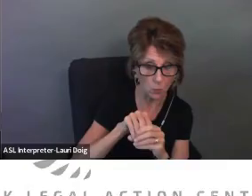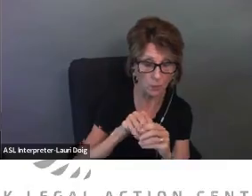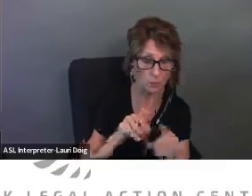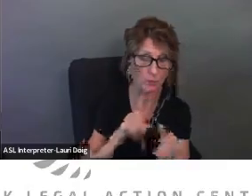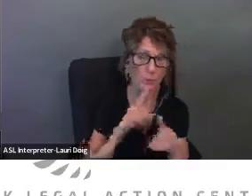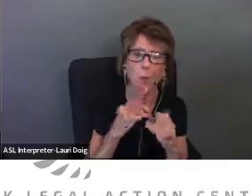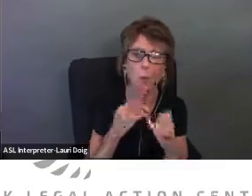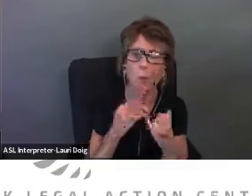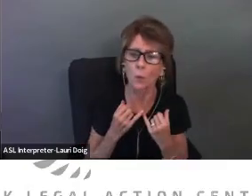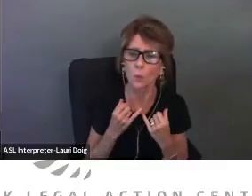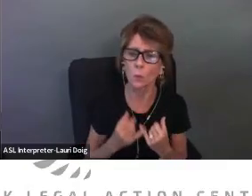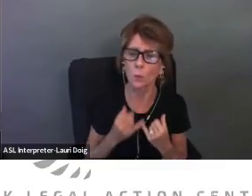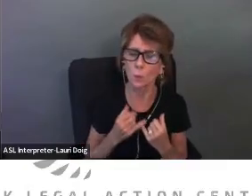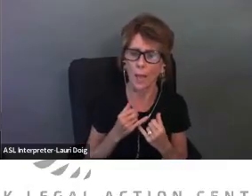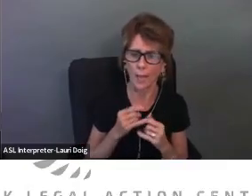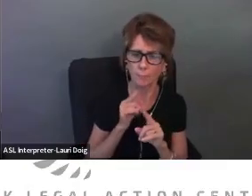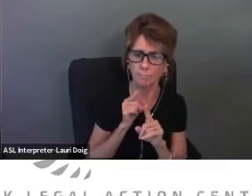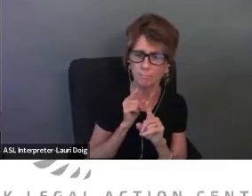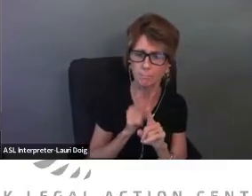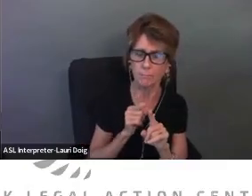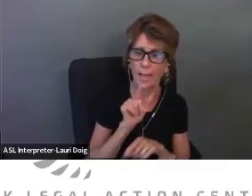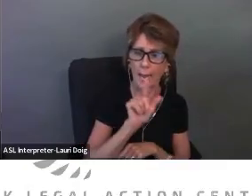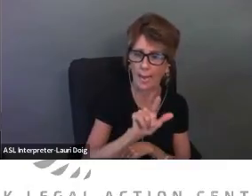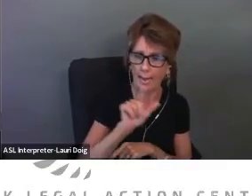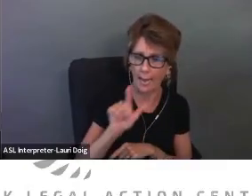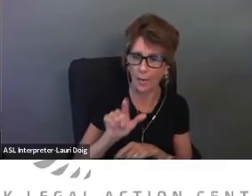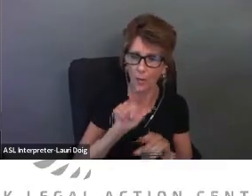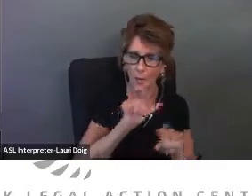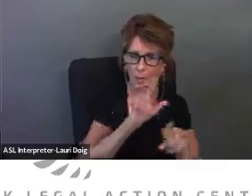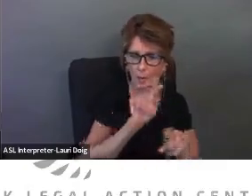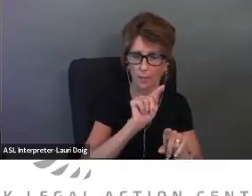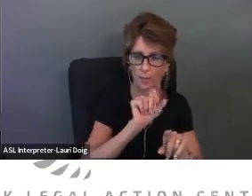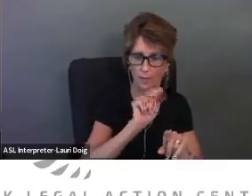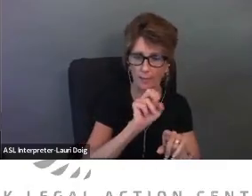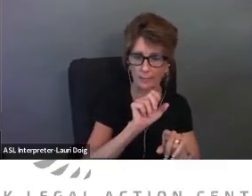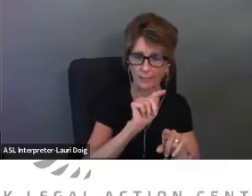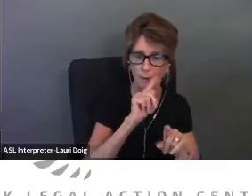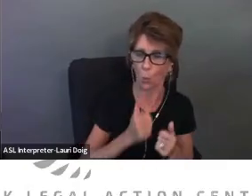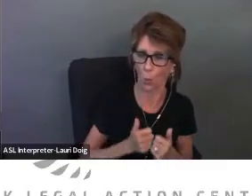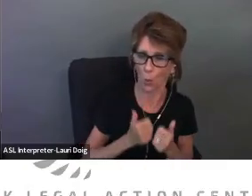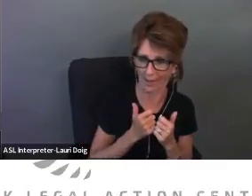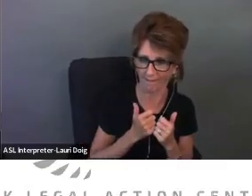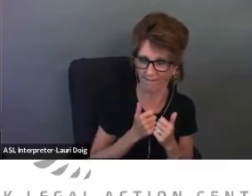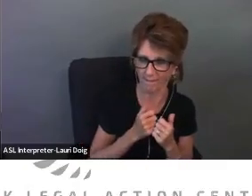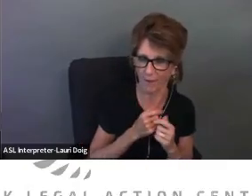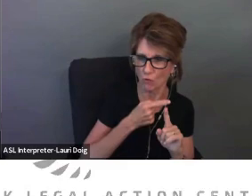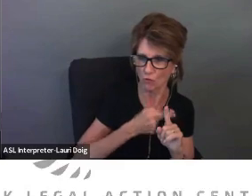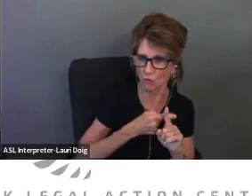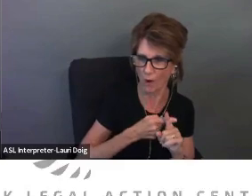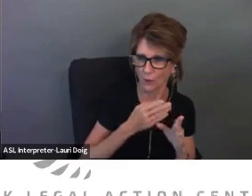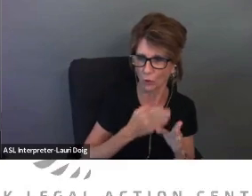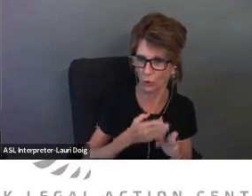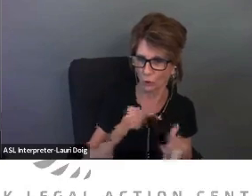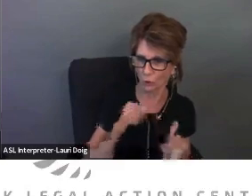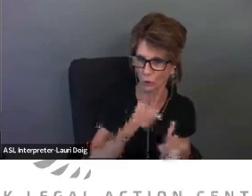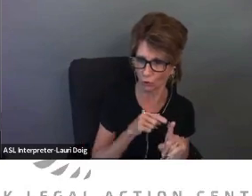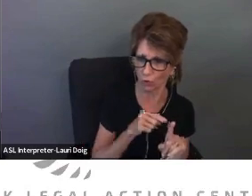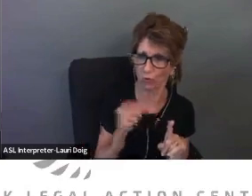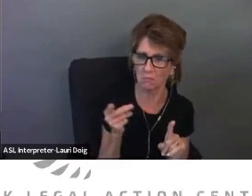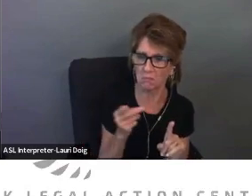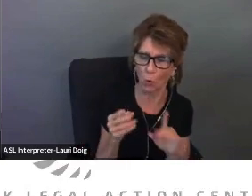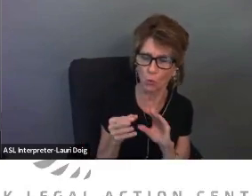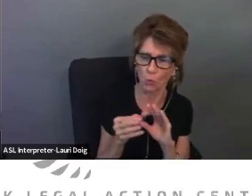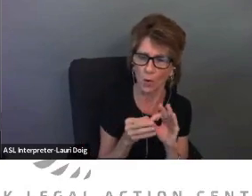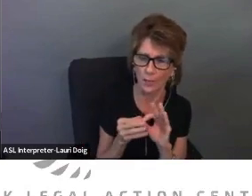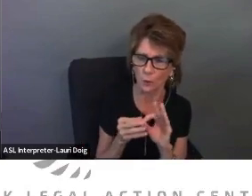and tenant relationships, you should know that the concept of accommodation under the Human Rights Code